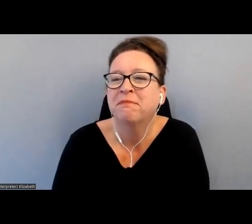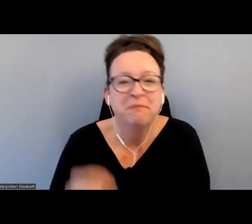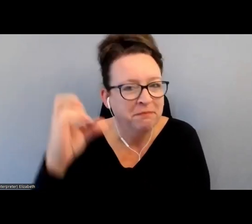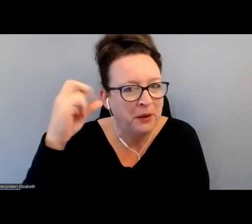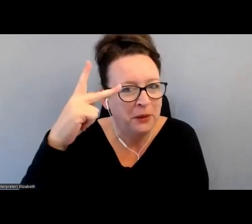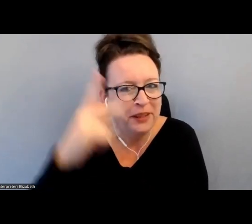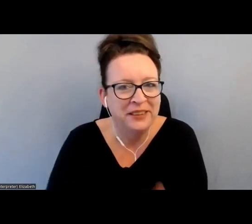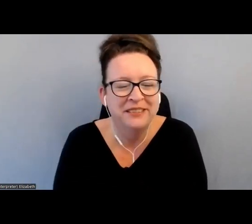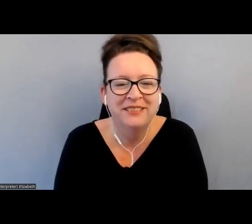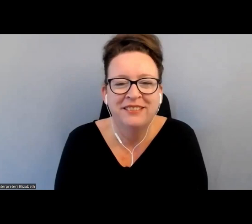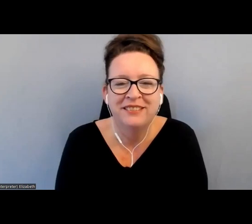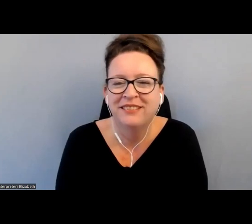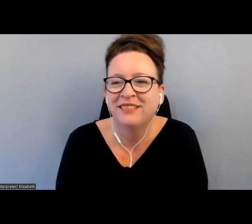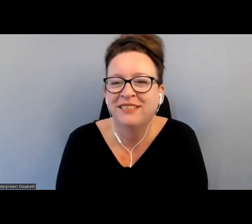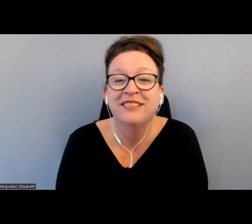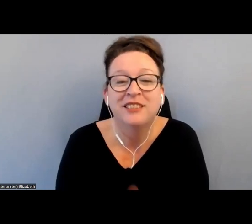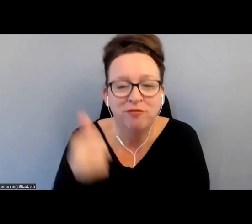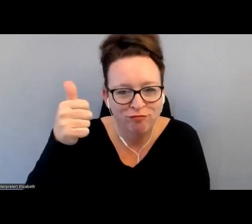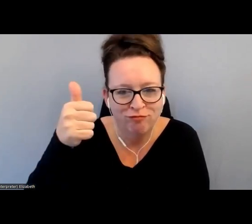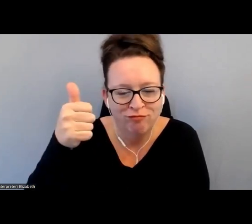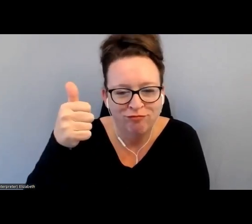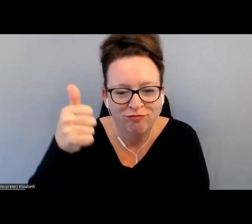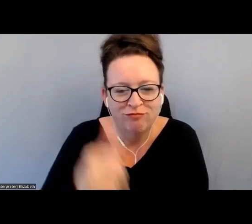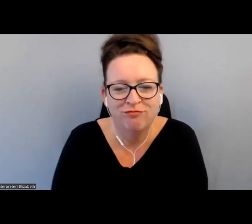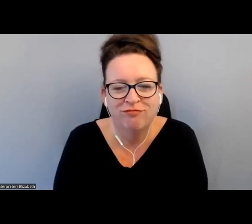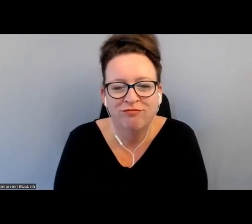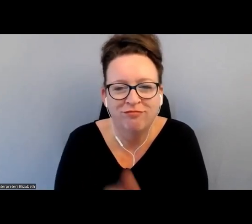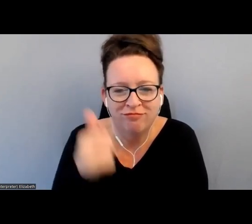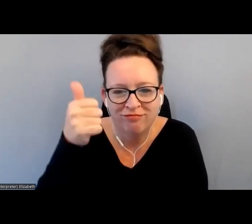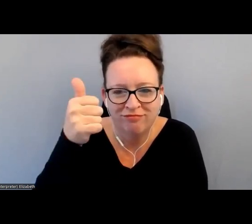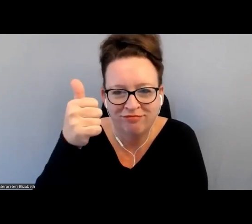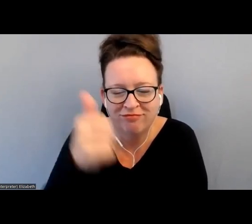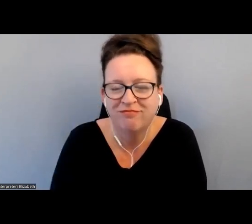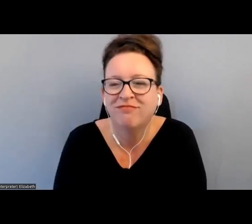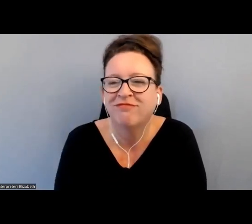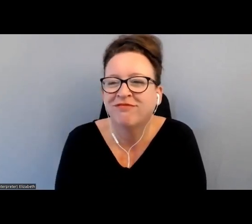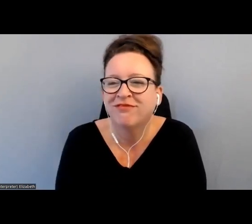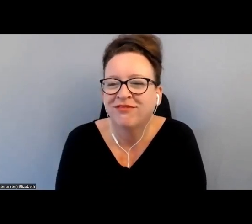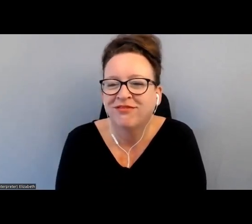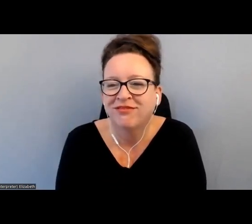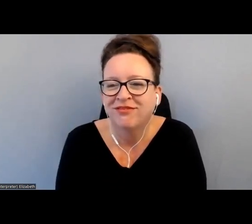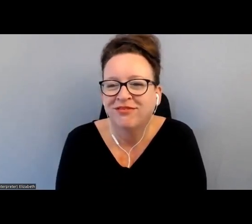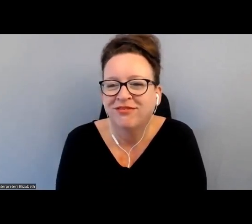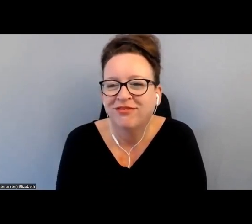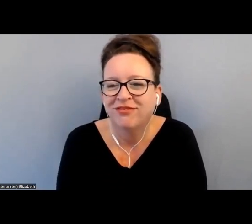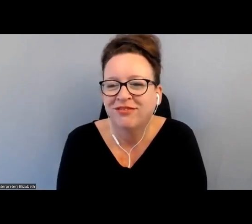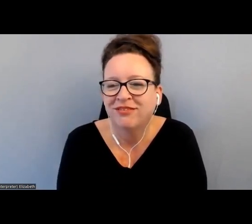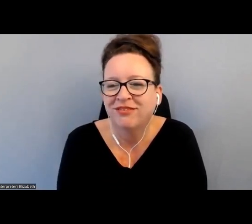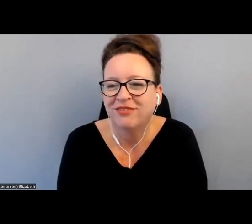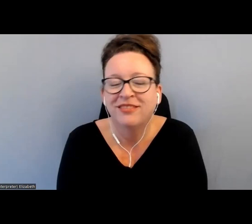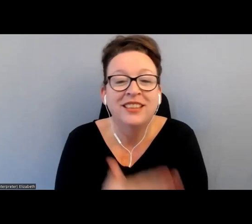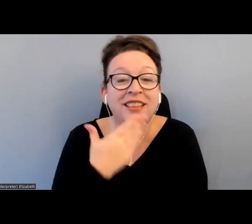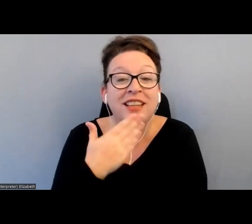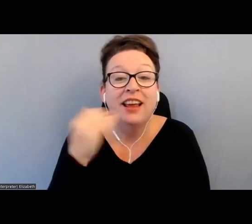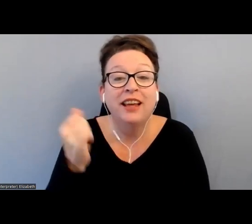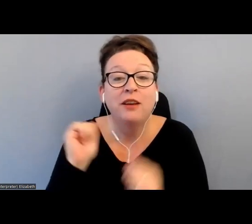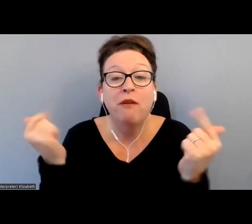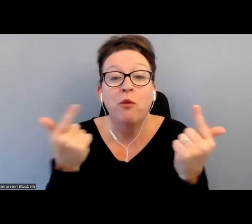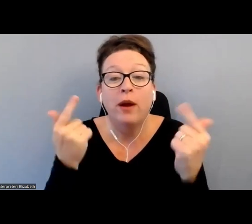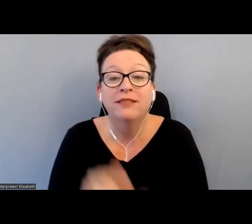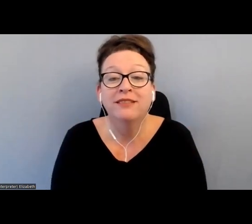Okay. Elizabeth, thank you for telling. You're on until it gets fixed. Thank you, everyone.